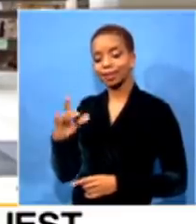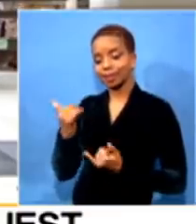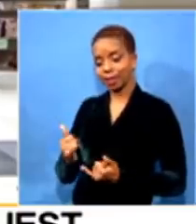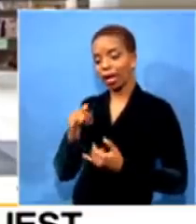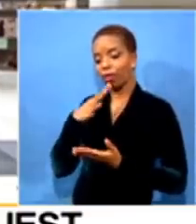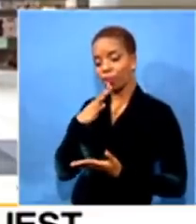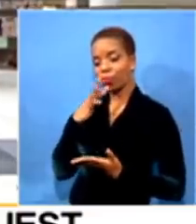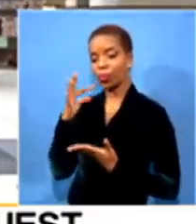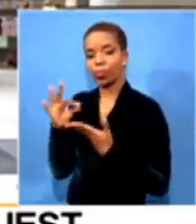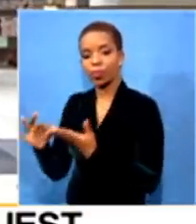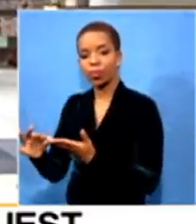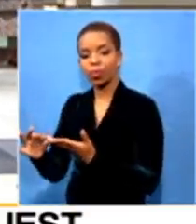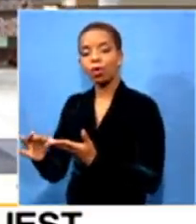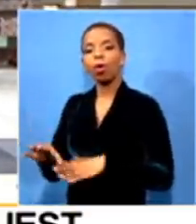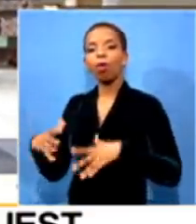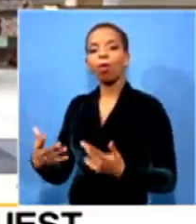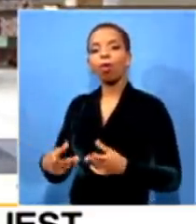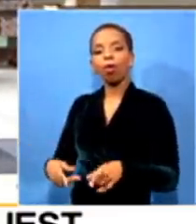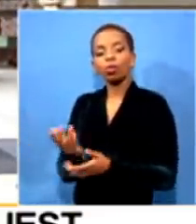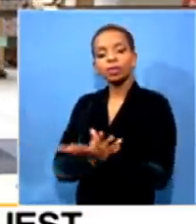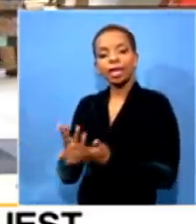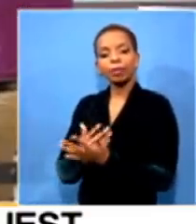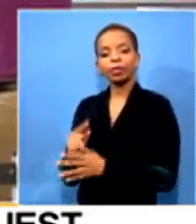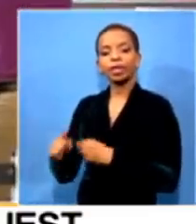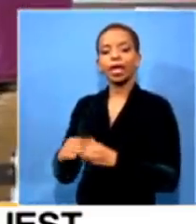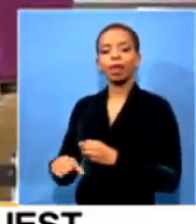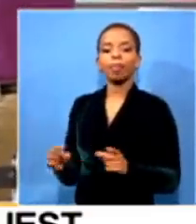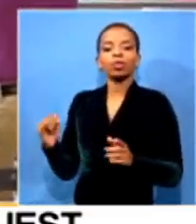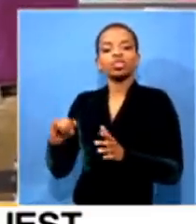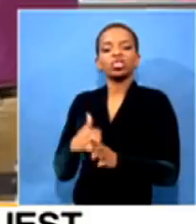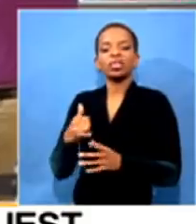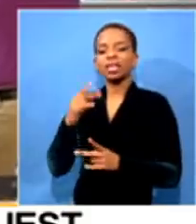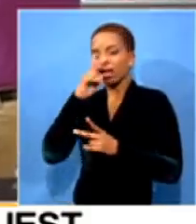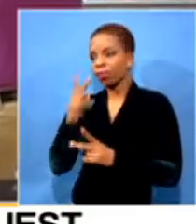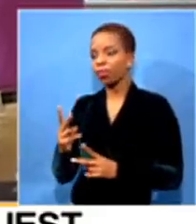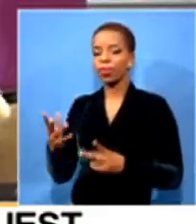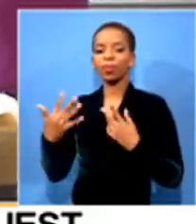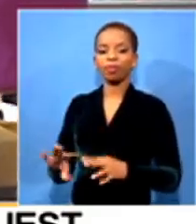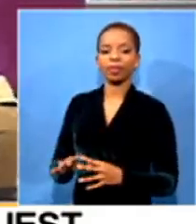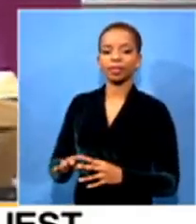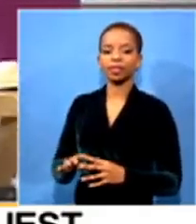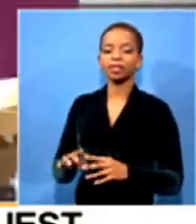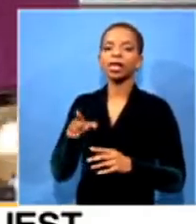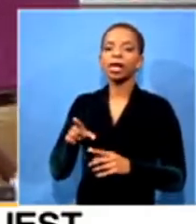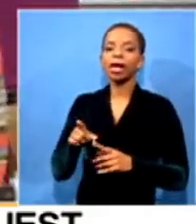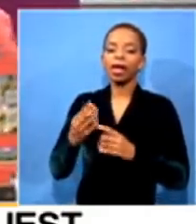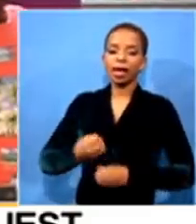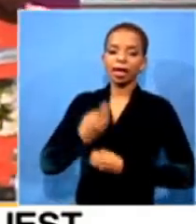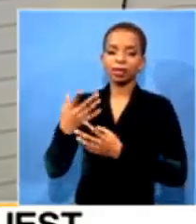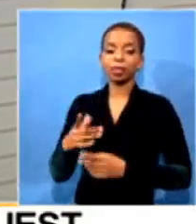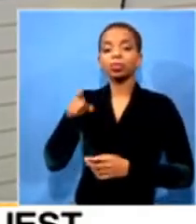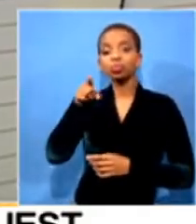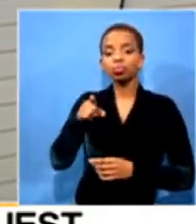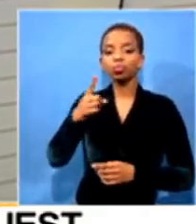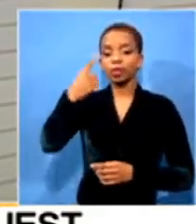or necessarily deliberating about it. It's a view that's being expressed. But what's your take in terms of where